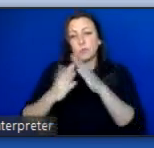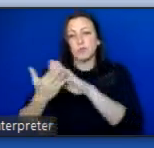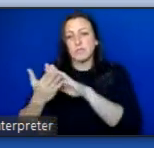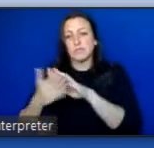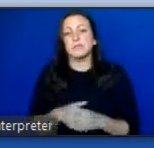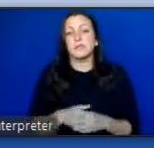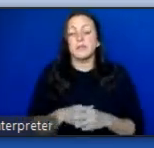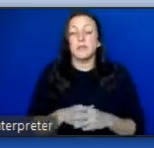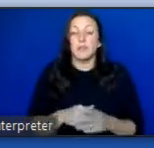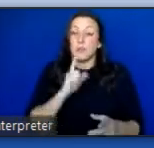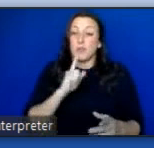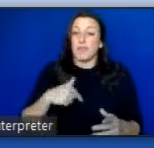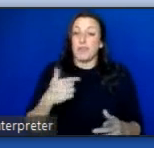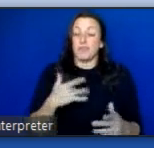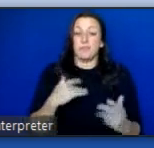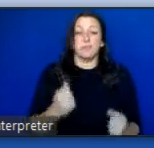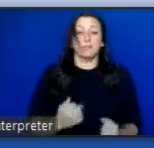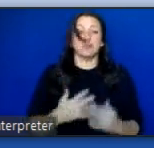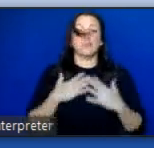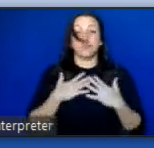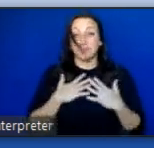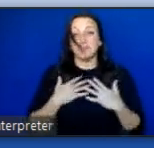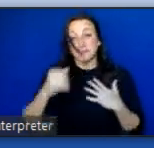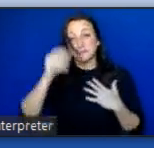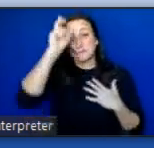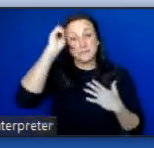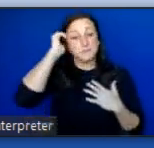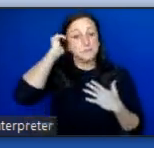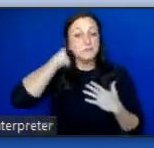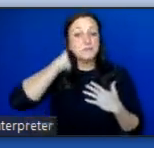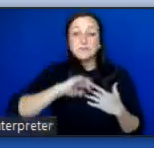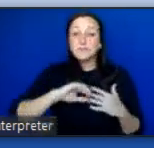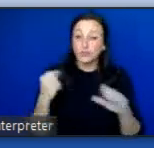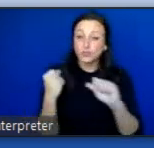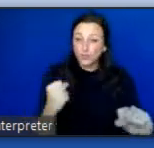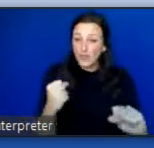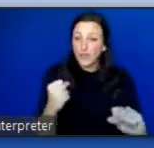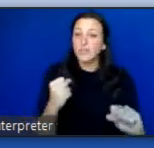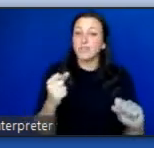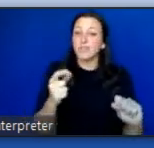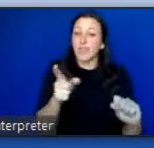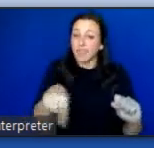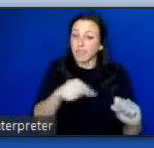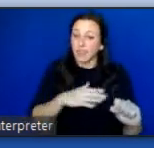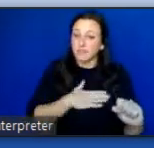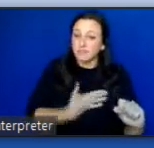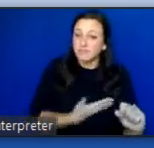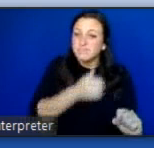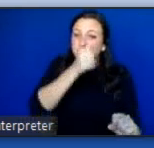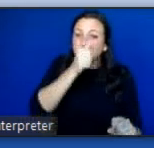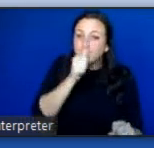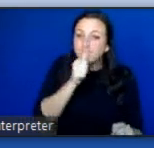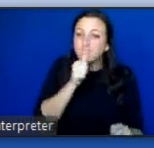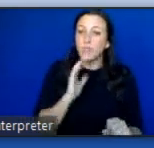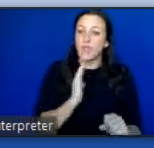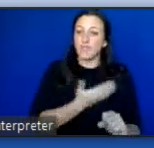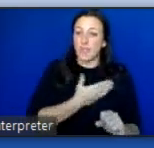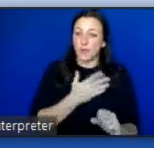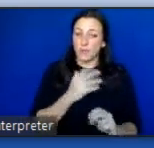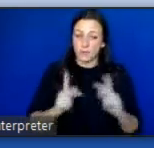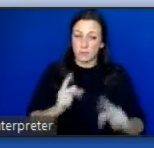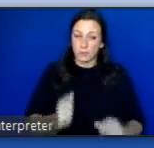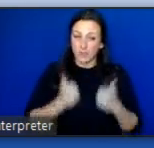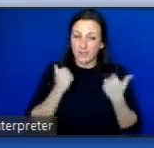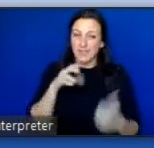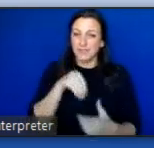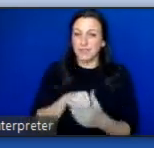truly inspired by the strength, resiliency, and the willingness of Broomfield residents and communities across